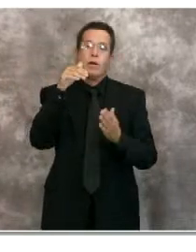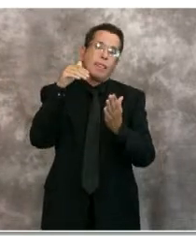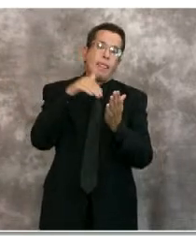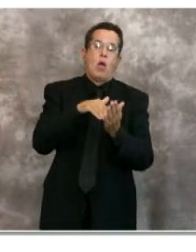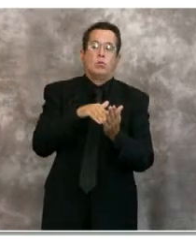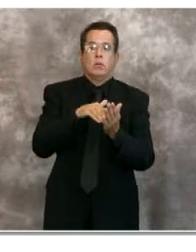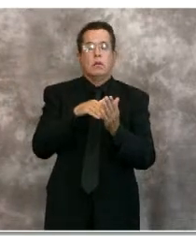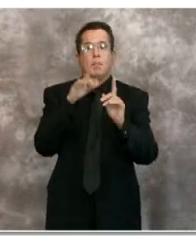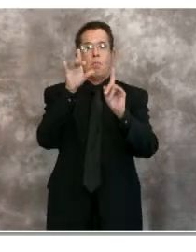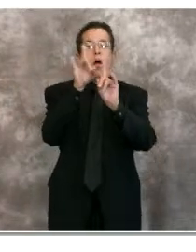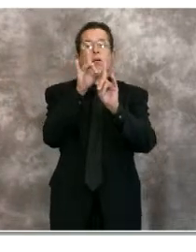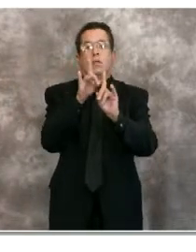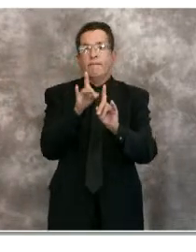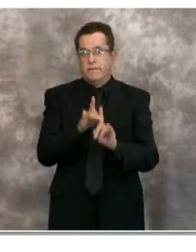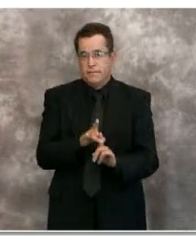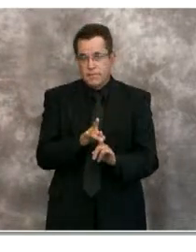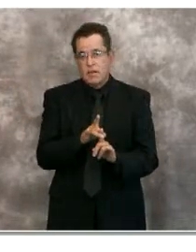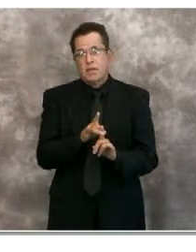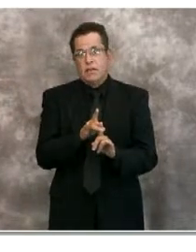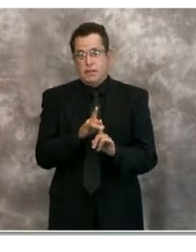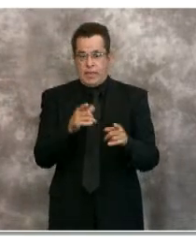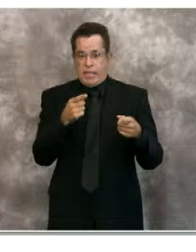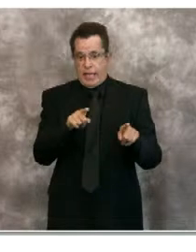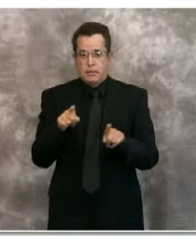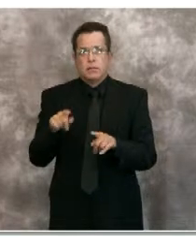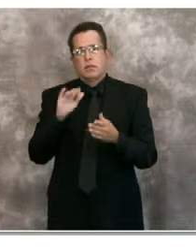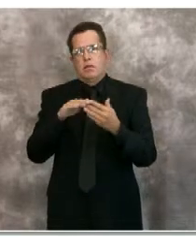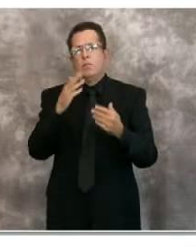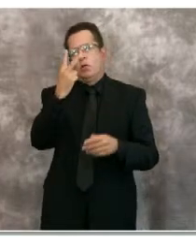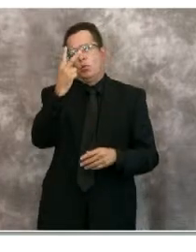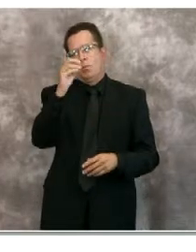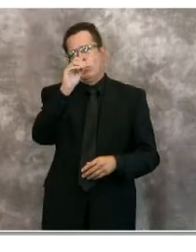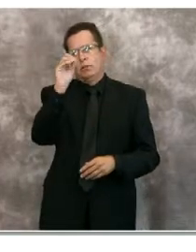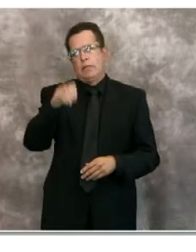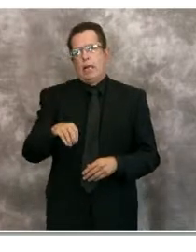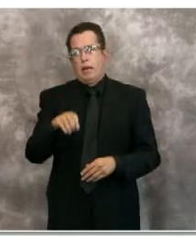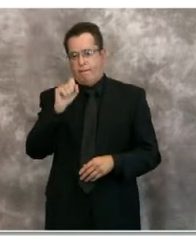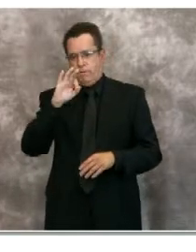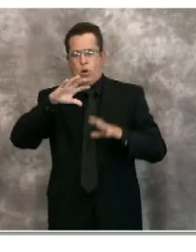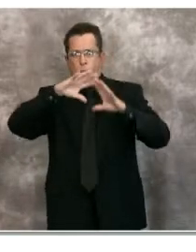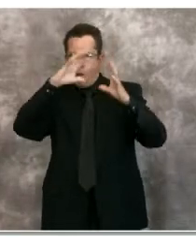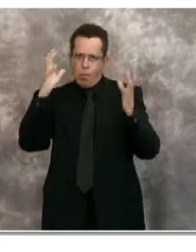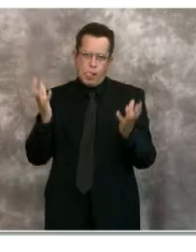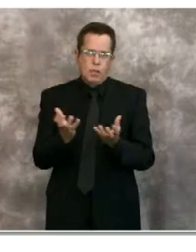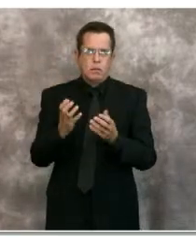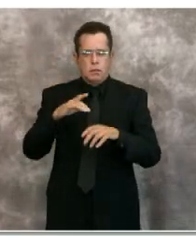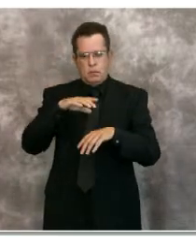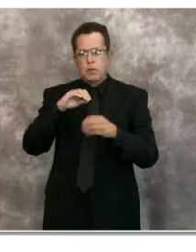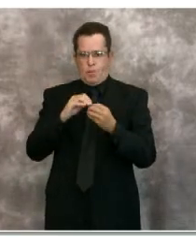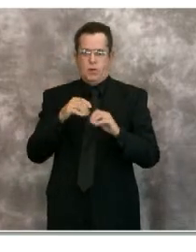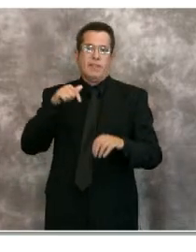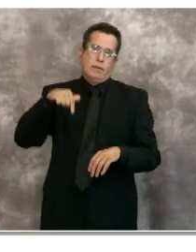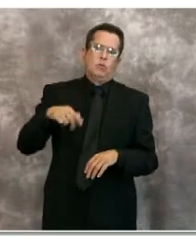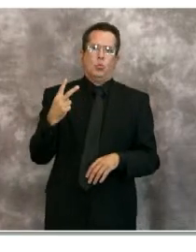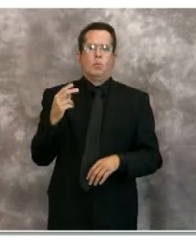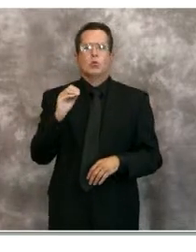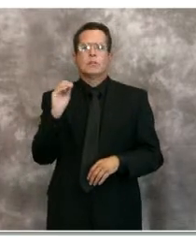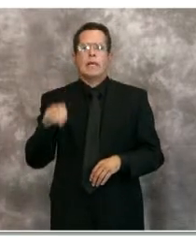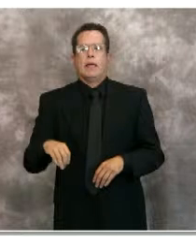144,000 positive cases, which is approximately 2% of the global number, and includes